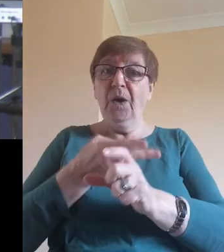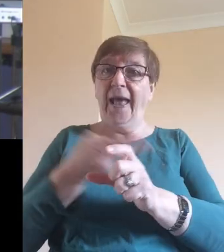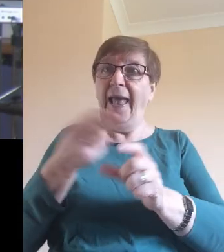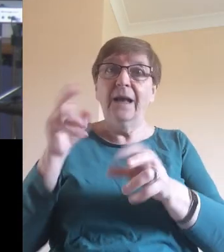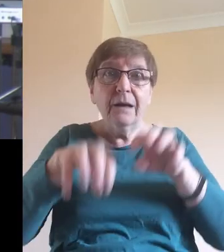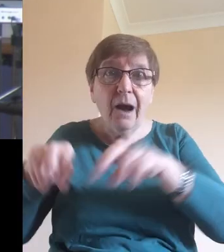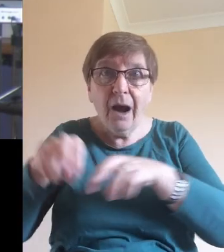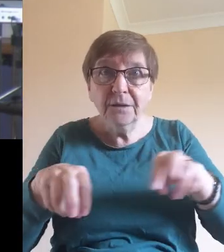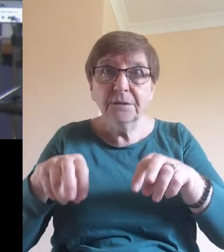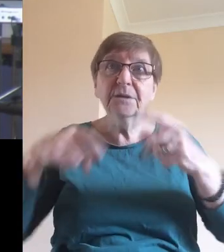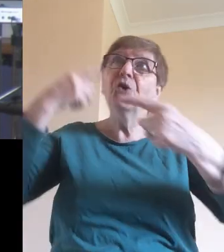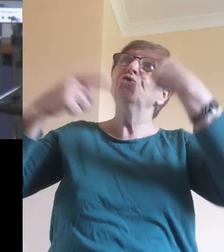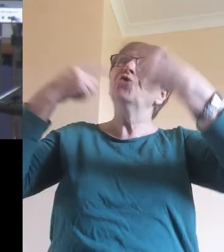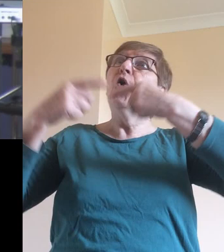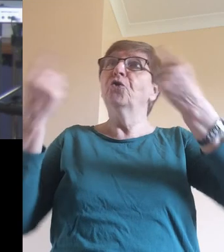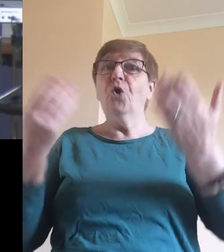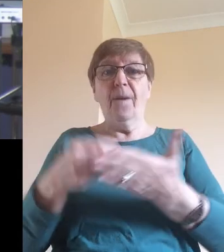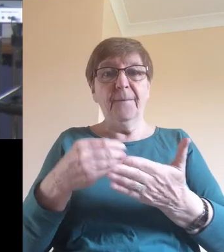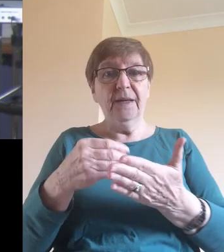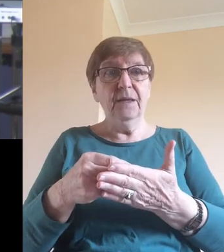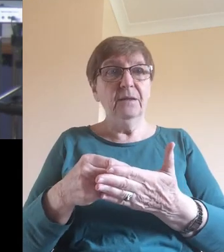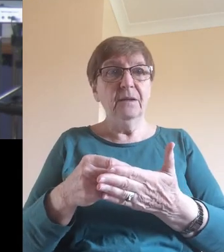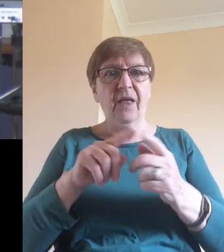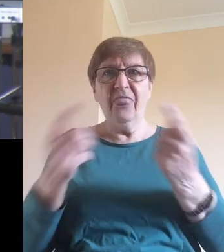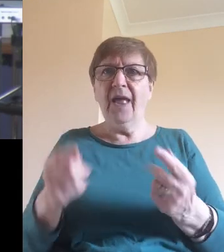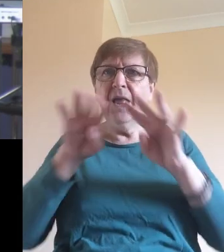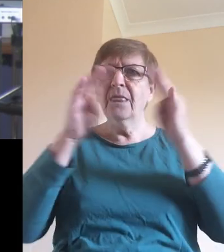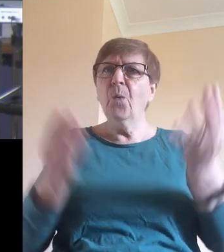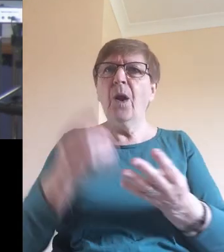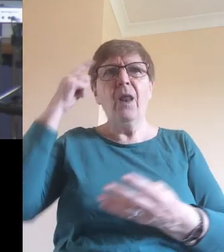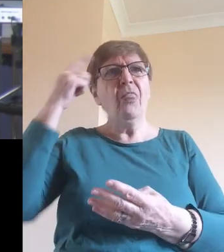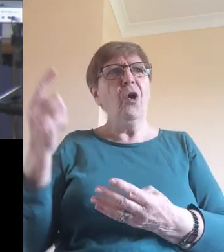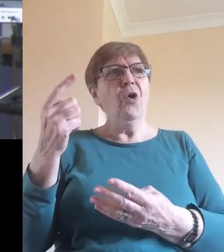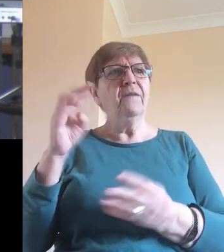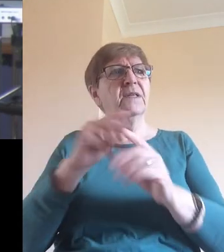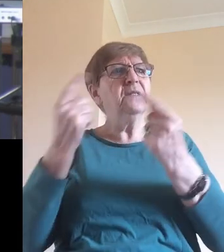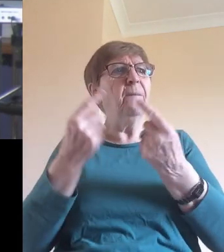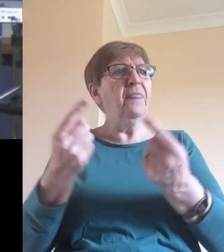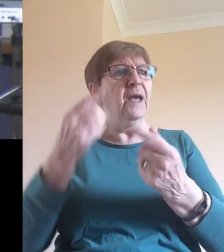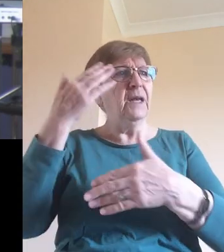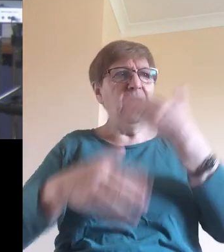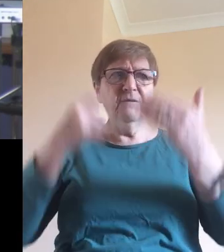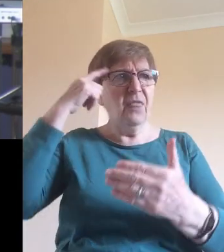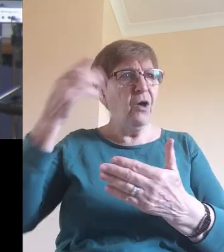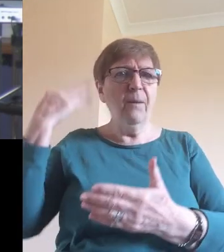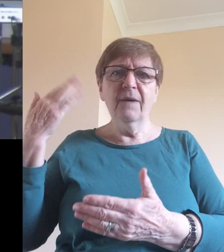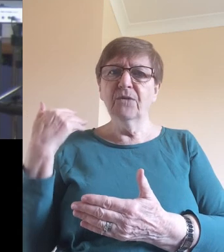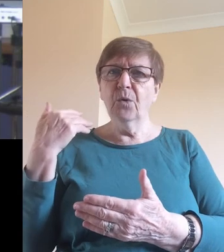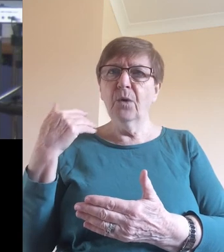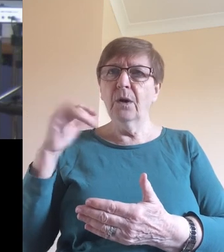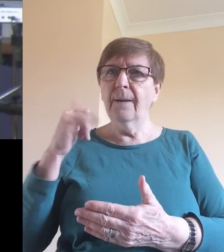hunts, cantatas, or money. Then the world thought of something it hadn't before.